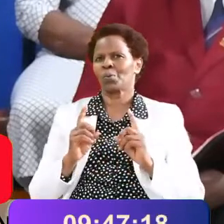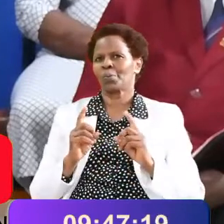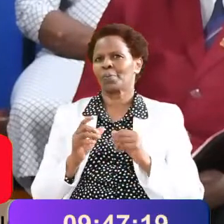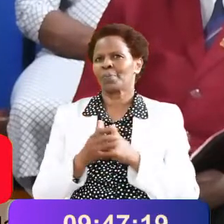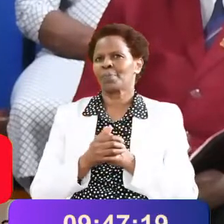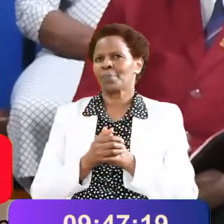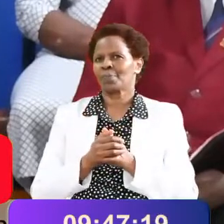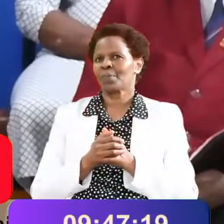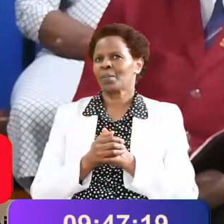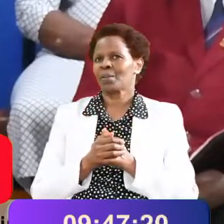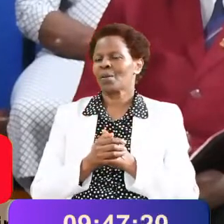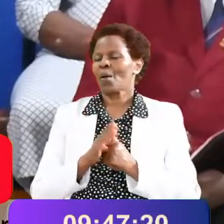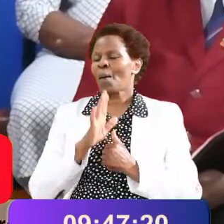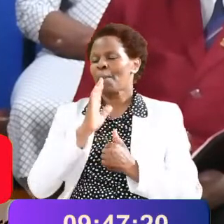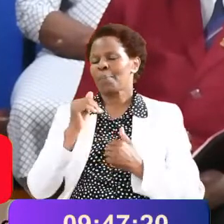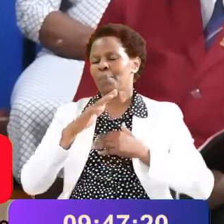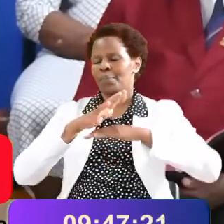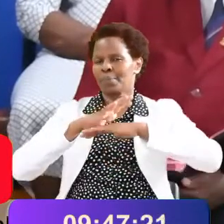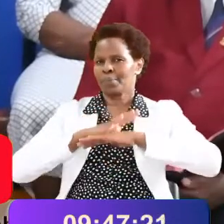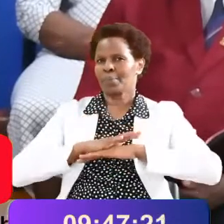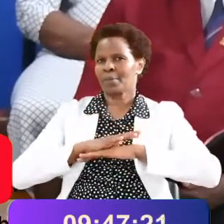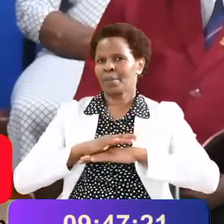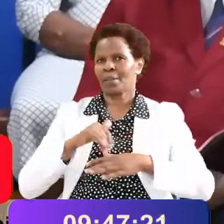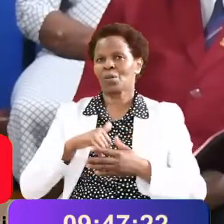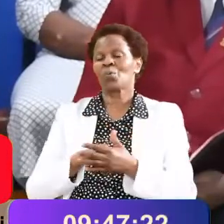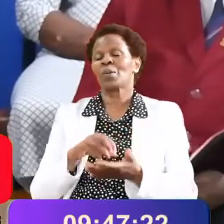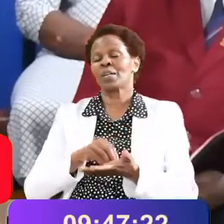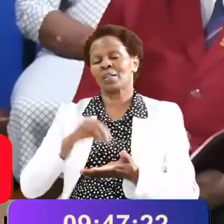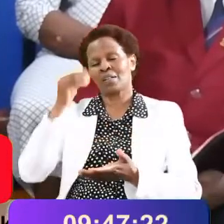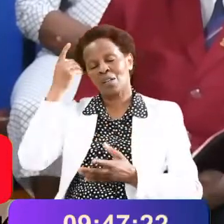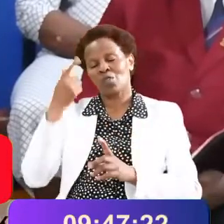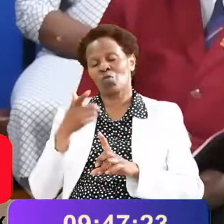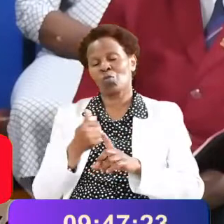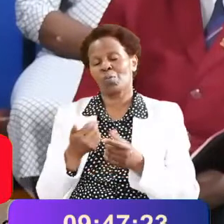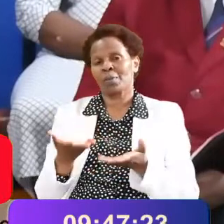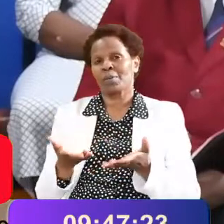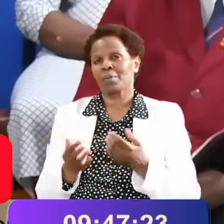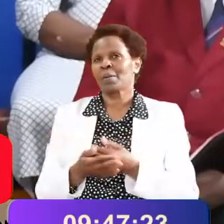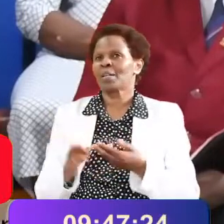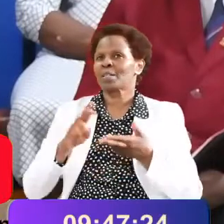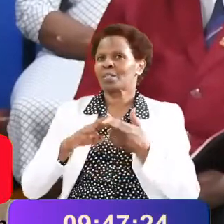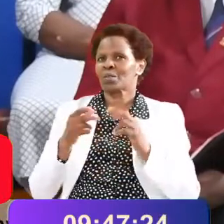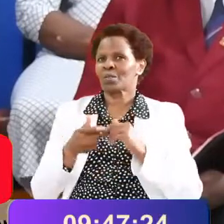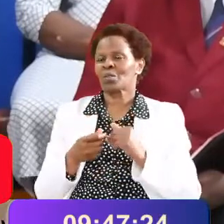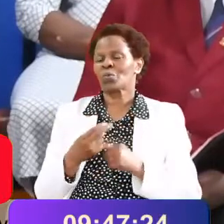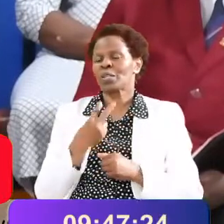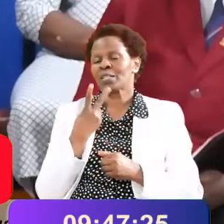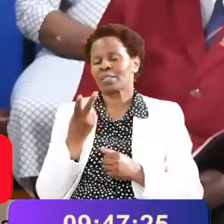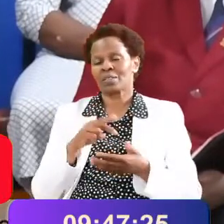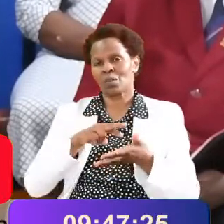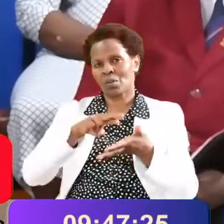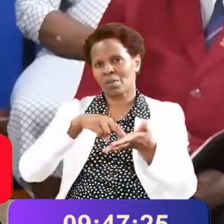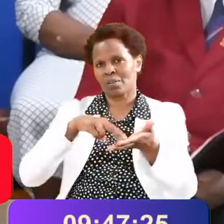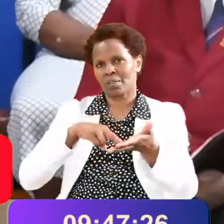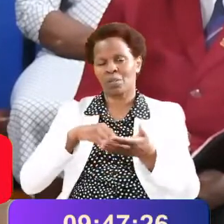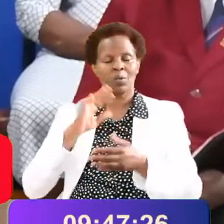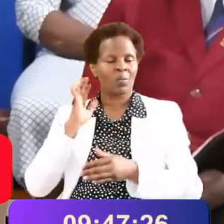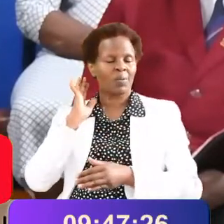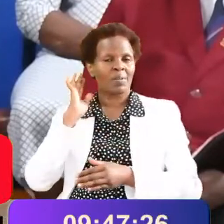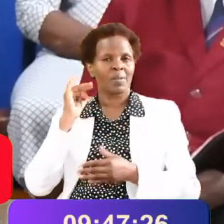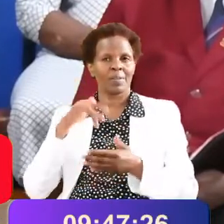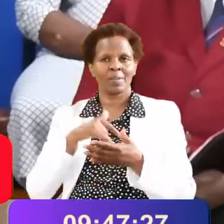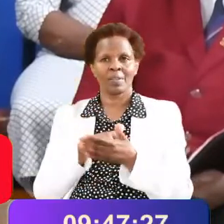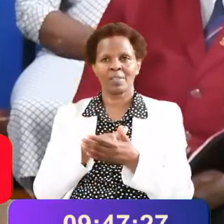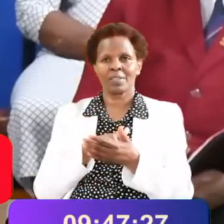about contentment, we can learn from him. About reconciliation, you have read and you have heard that the